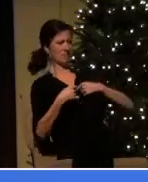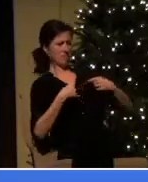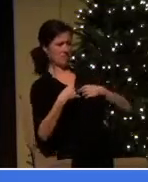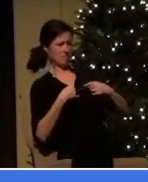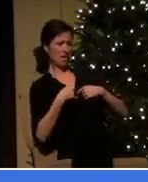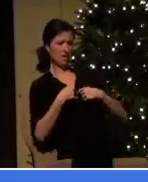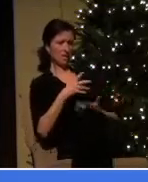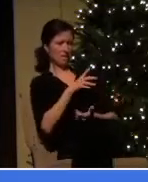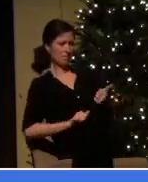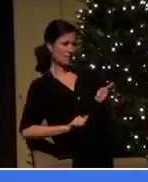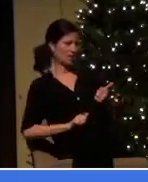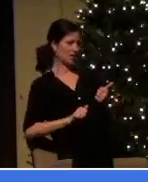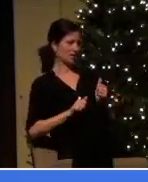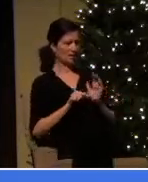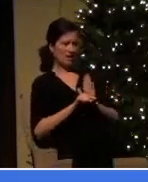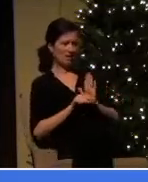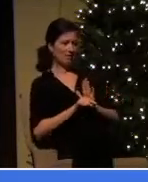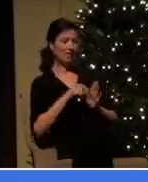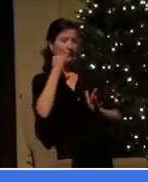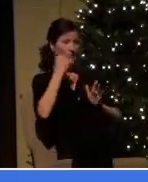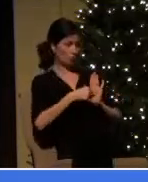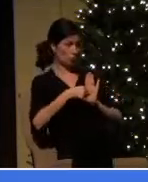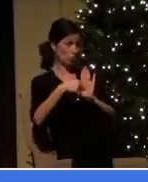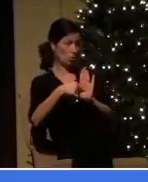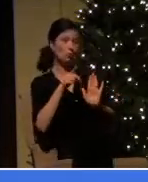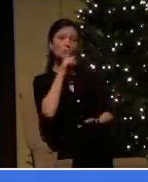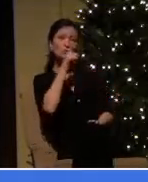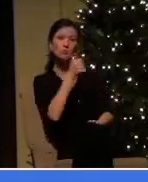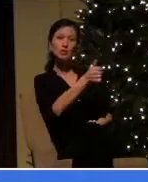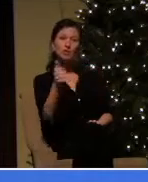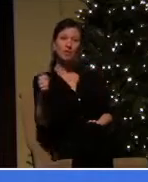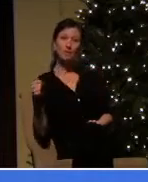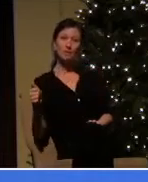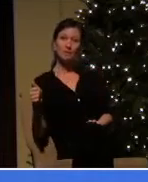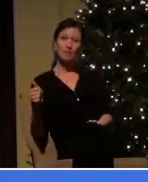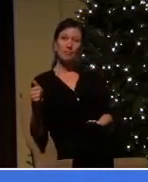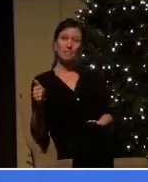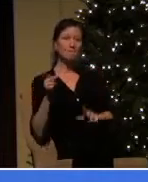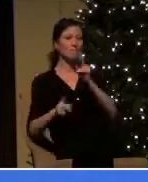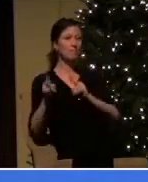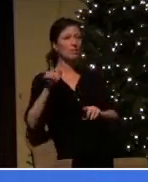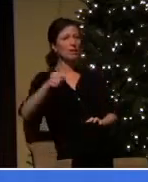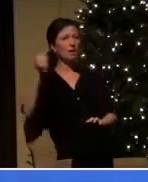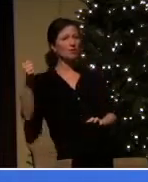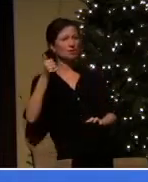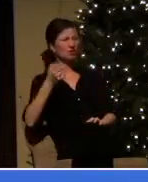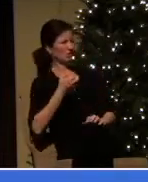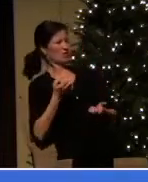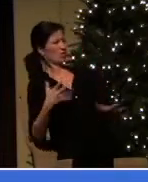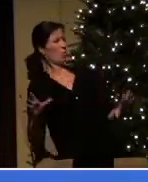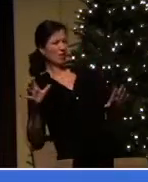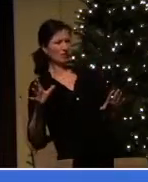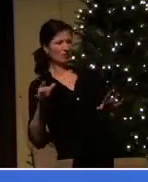self that people around you are very anxious to either shut you up or to get away from you, because you're just a miserable old